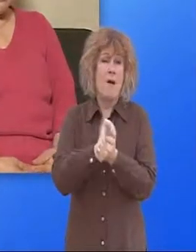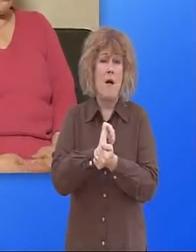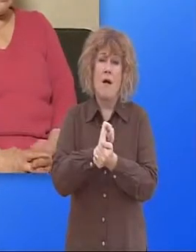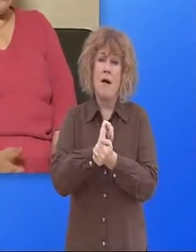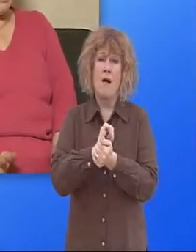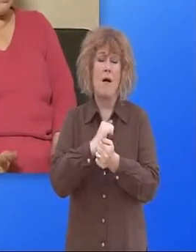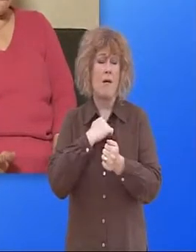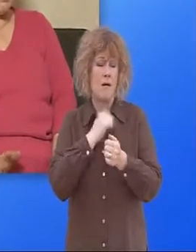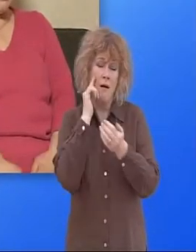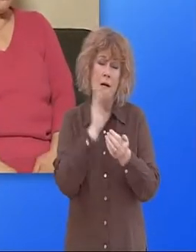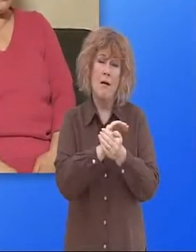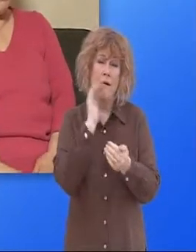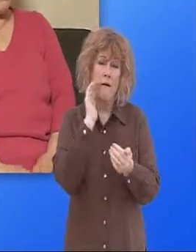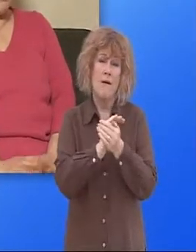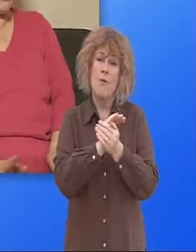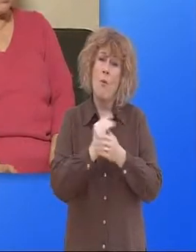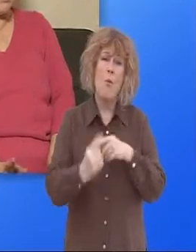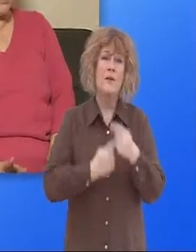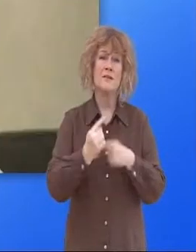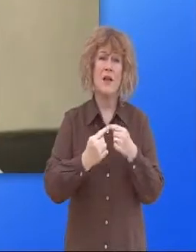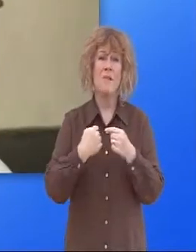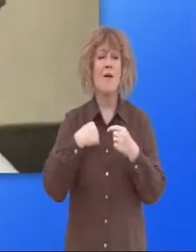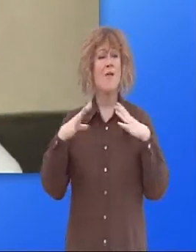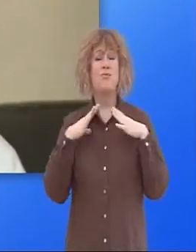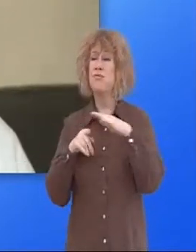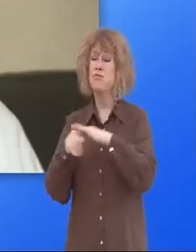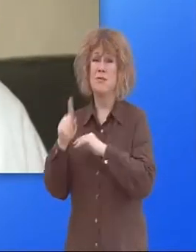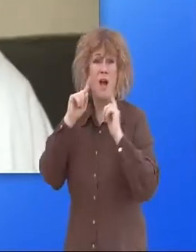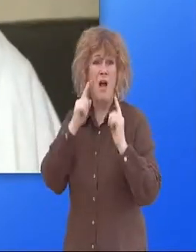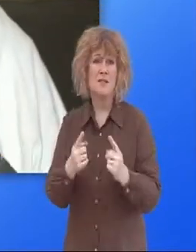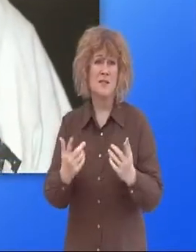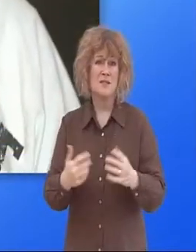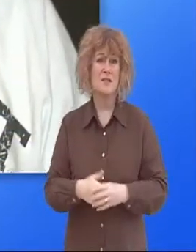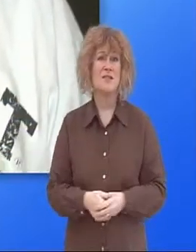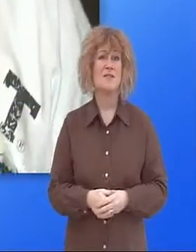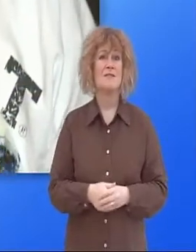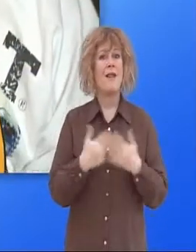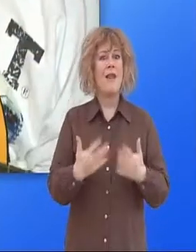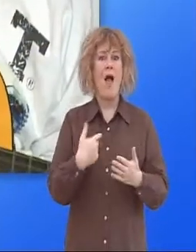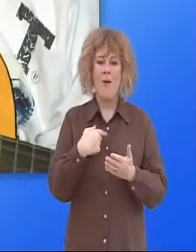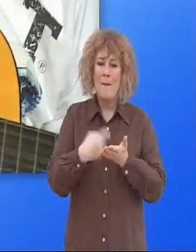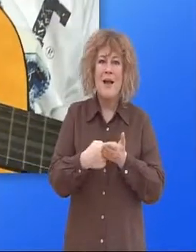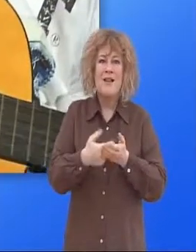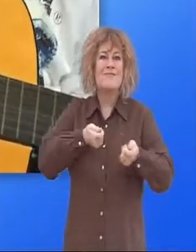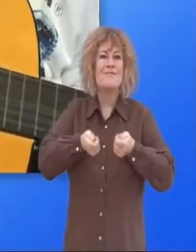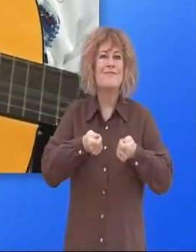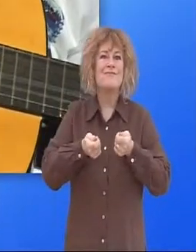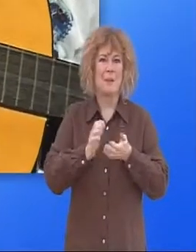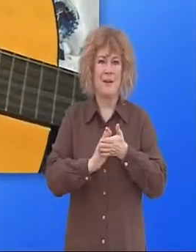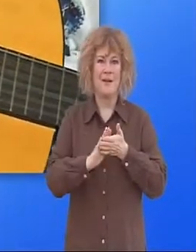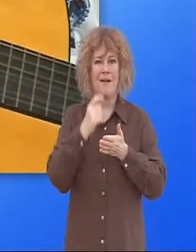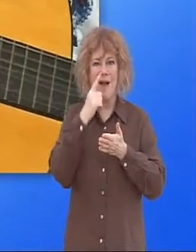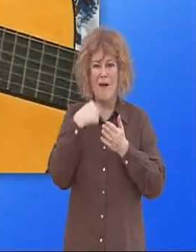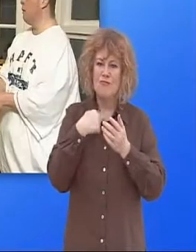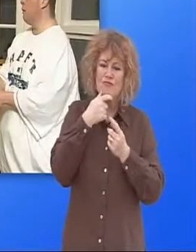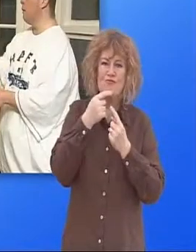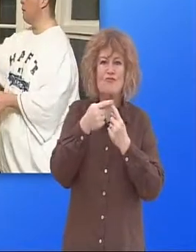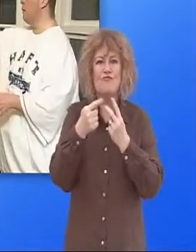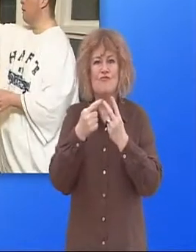was like a full-time carer. I didn't get any respite care or anything. Like with having this in control budget and being able